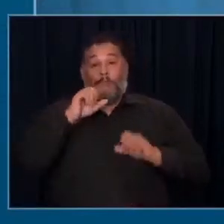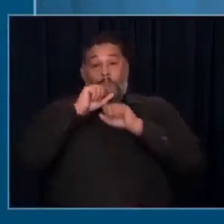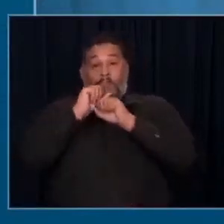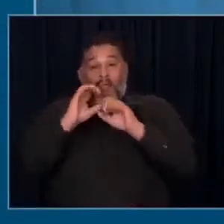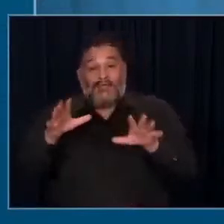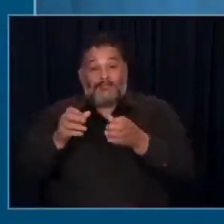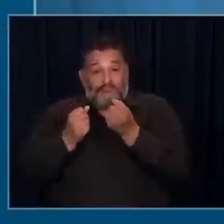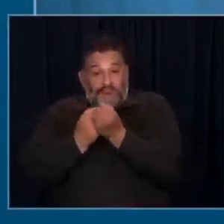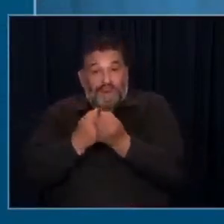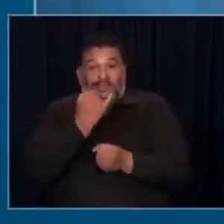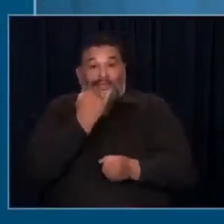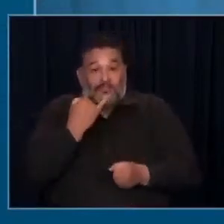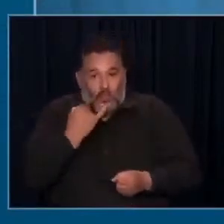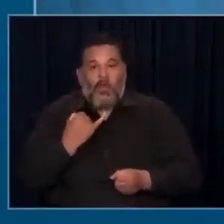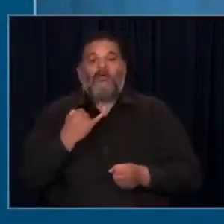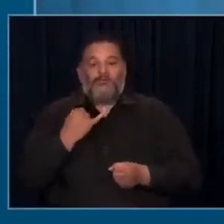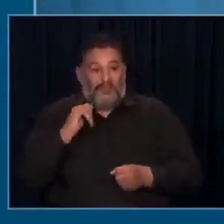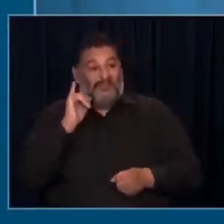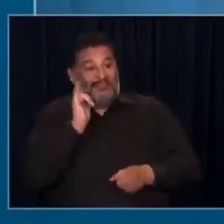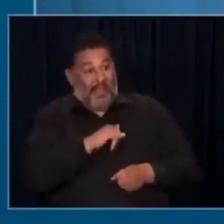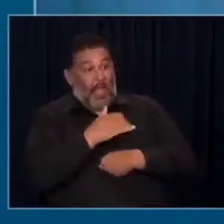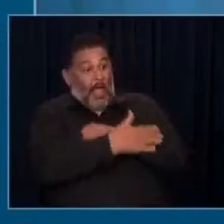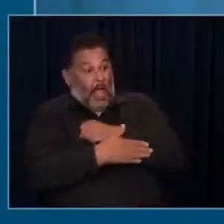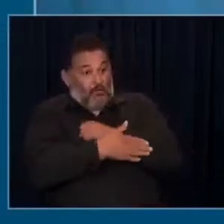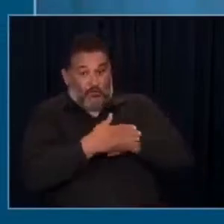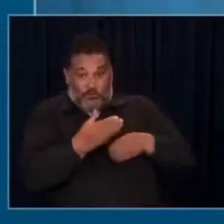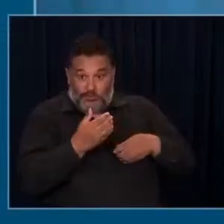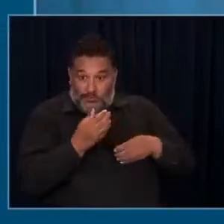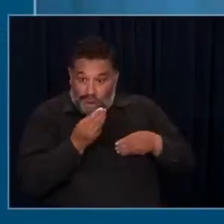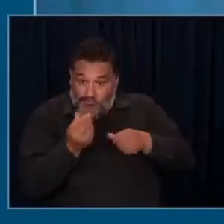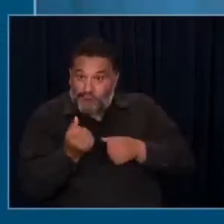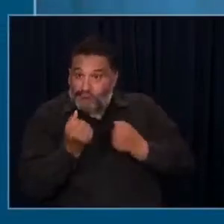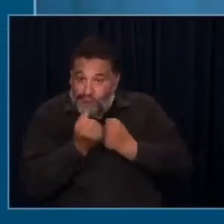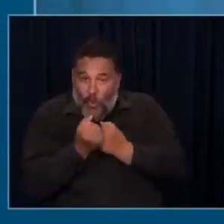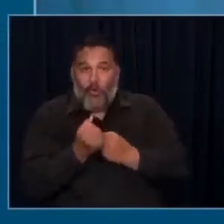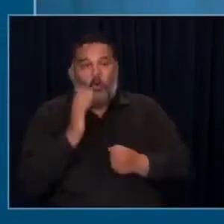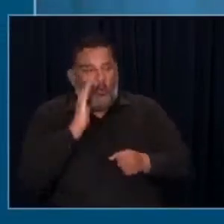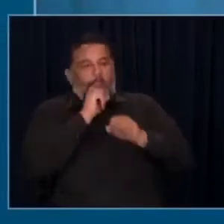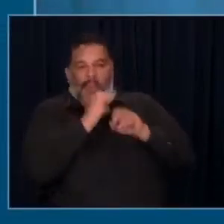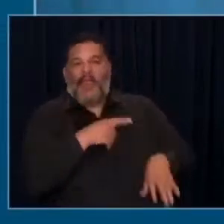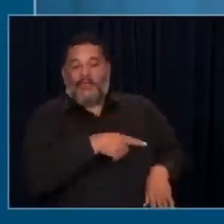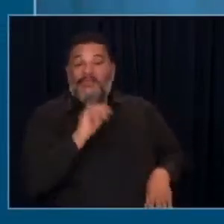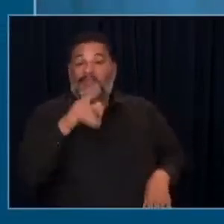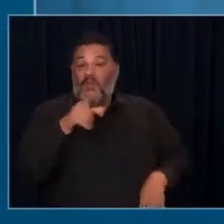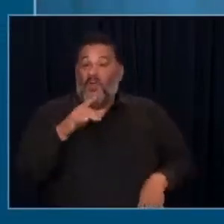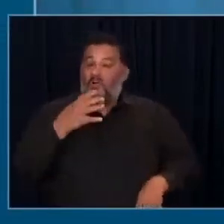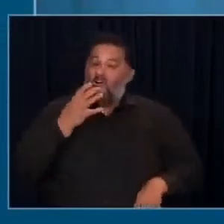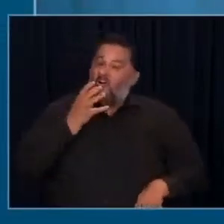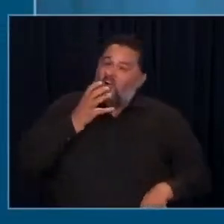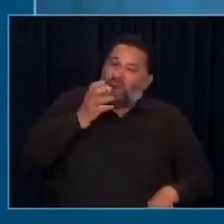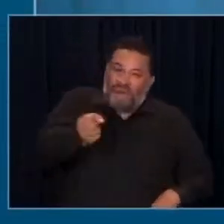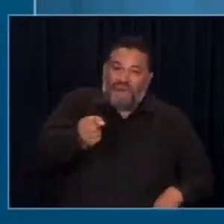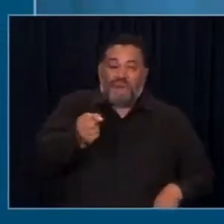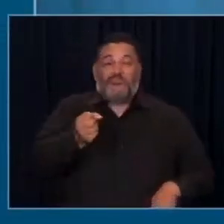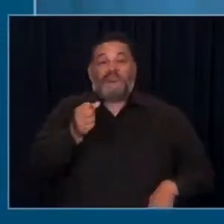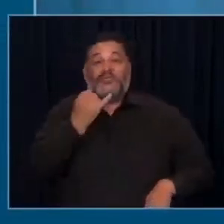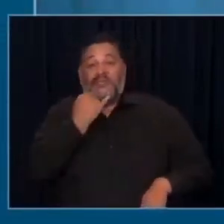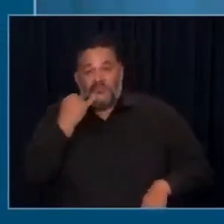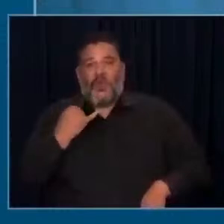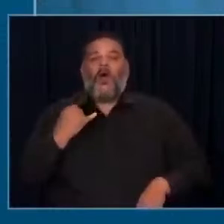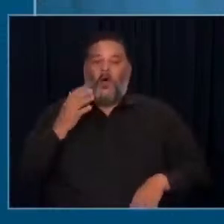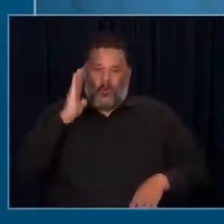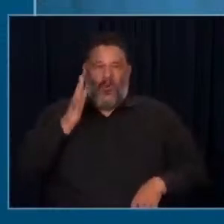that country will be blessed. If you curse Israel, you'll be cursed. The thing that bothers me more than anything else